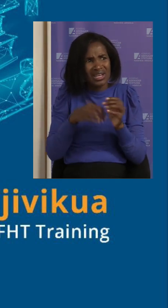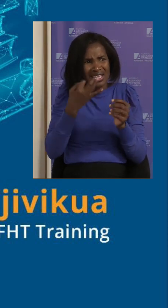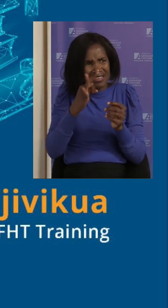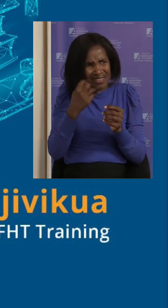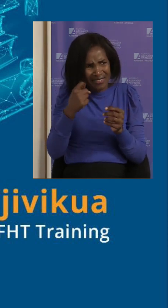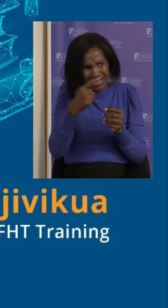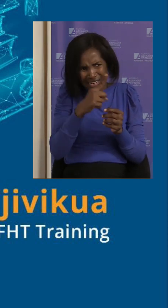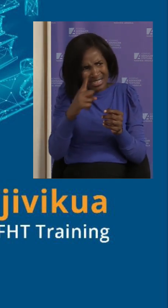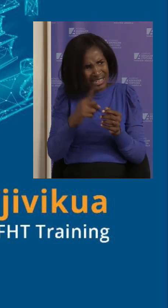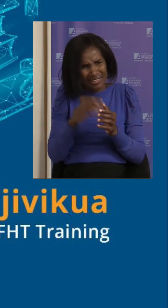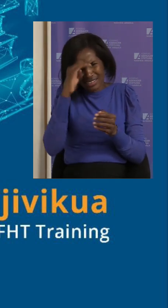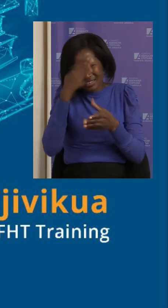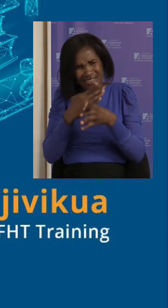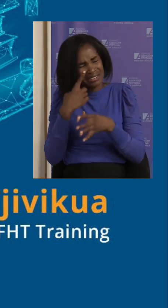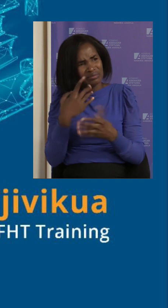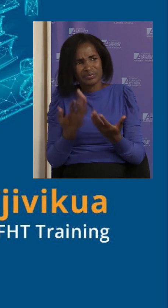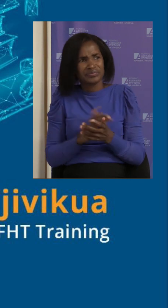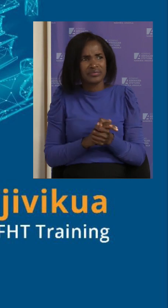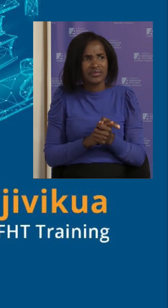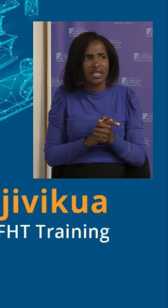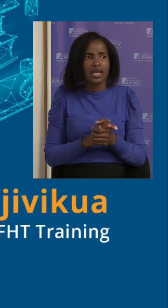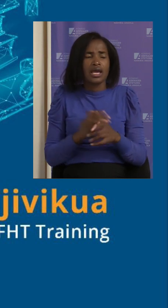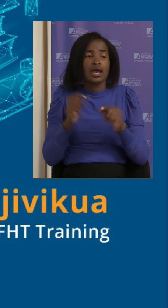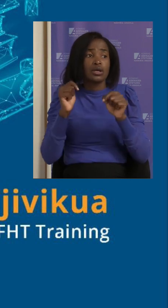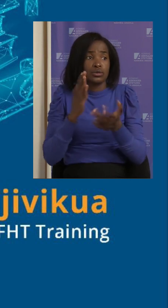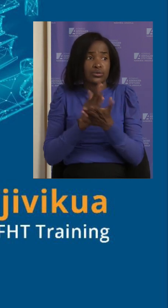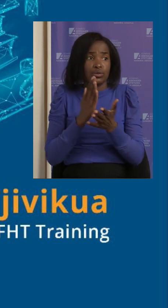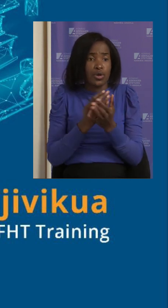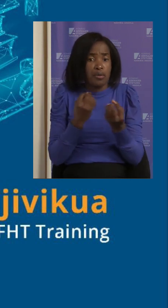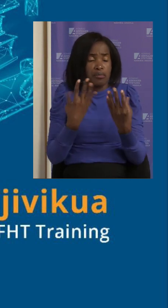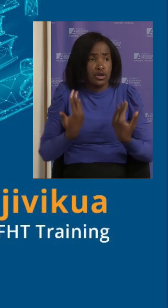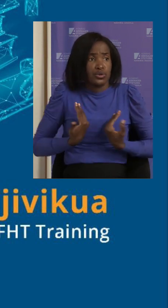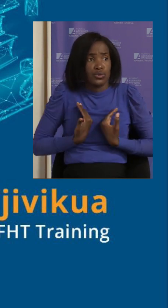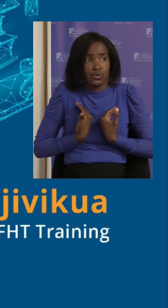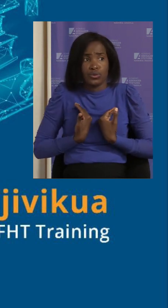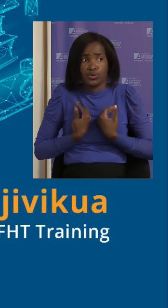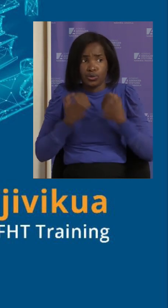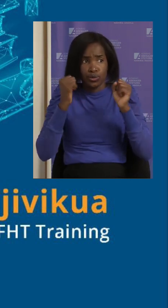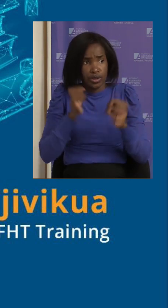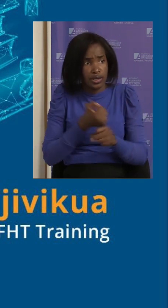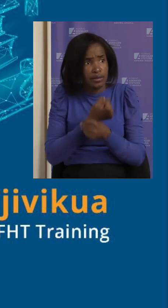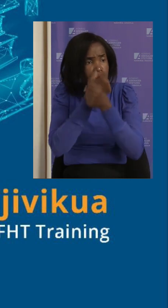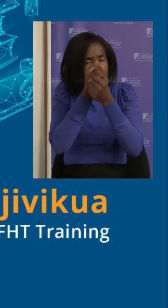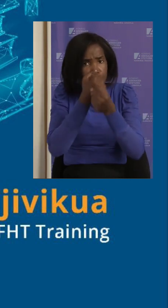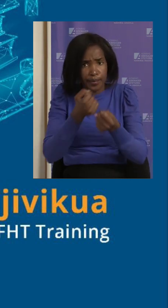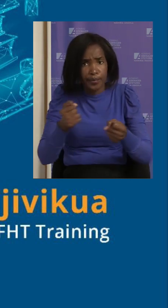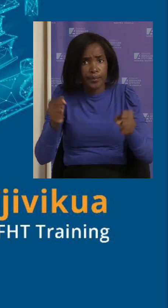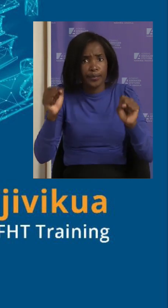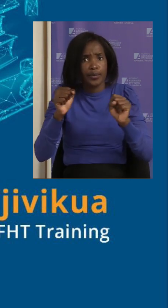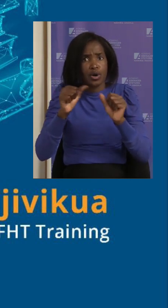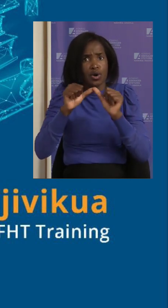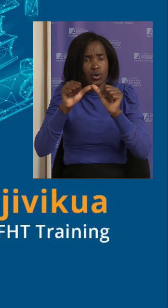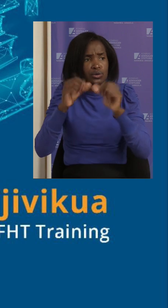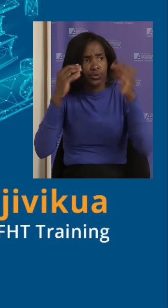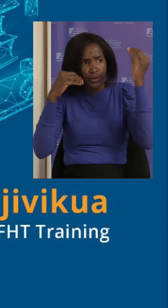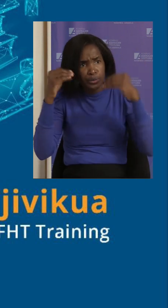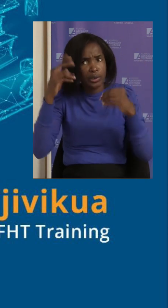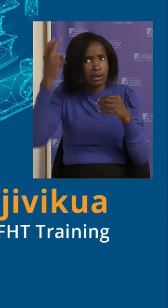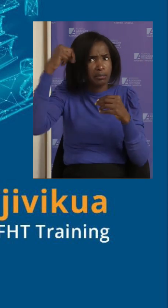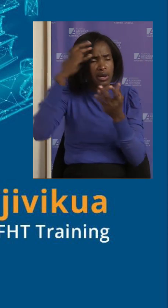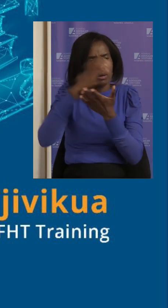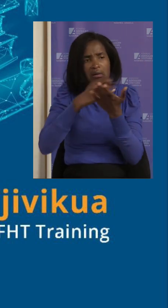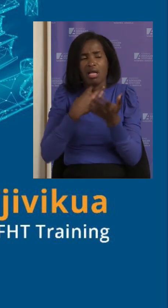4, higher education system. It is quite obvious that many of our youth are failing to get into higher education institutions for